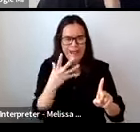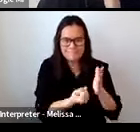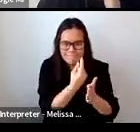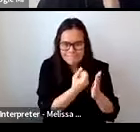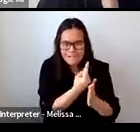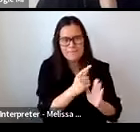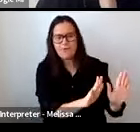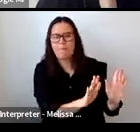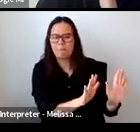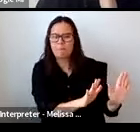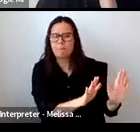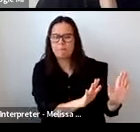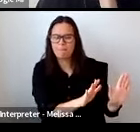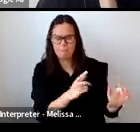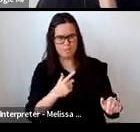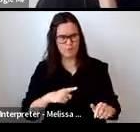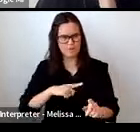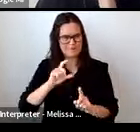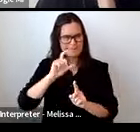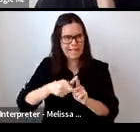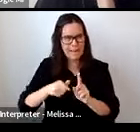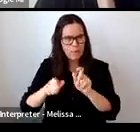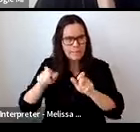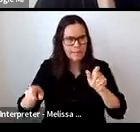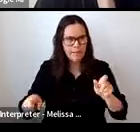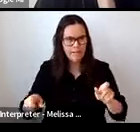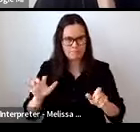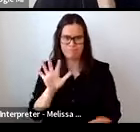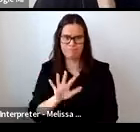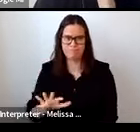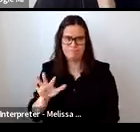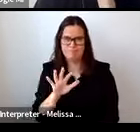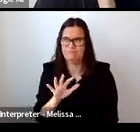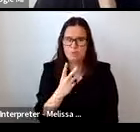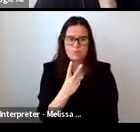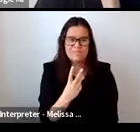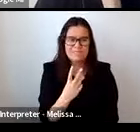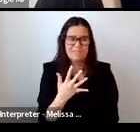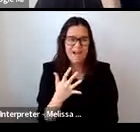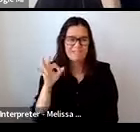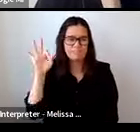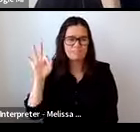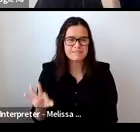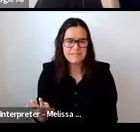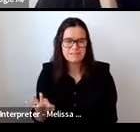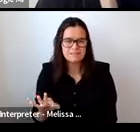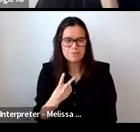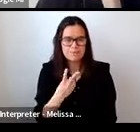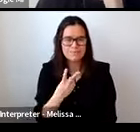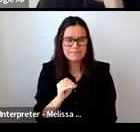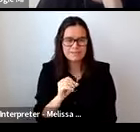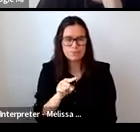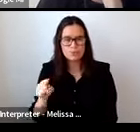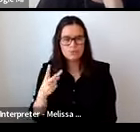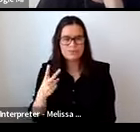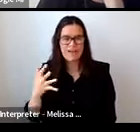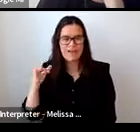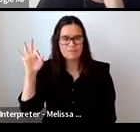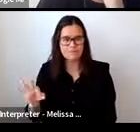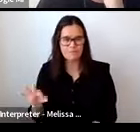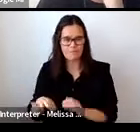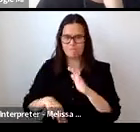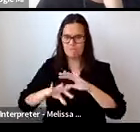of the population. We respectfully ask Parliament to make law that